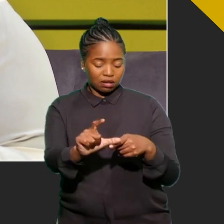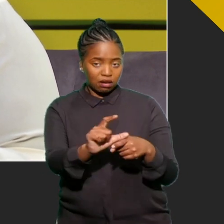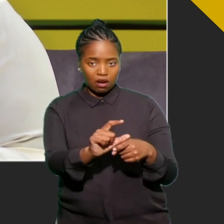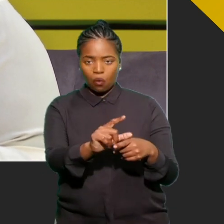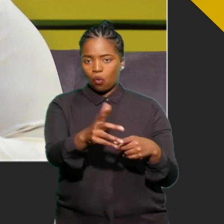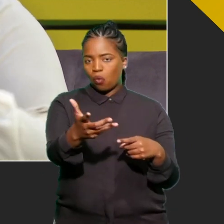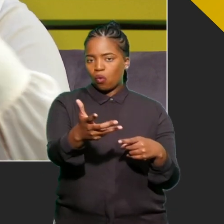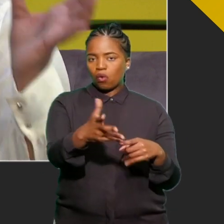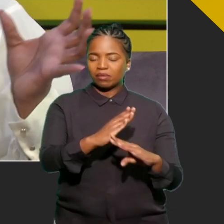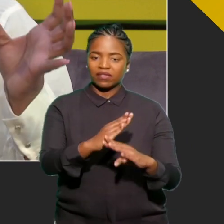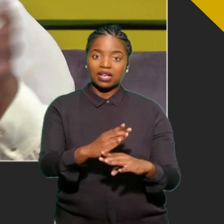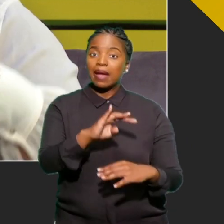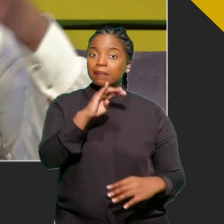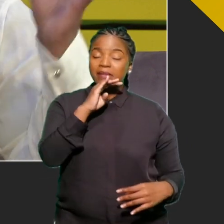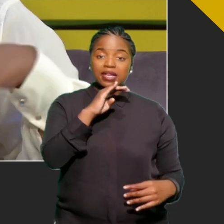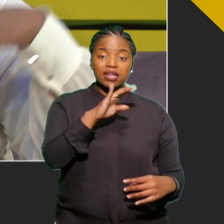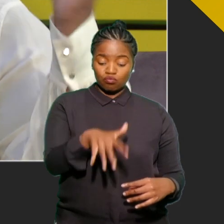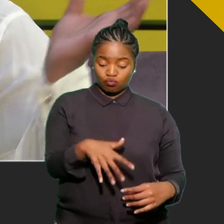does not occur on the street,